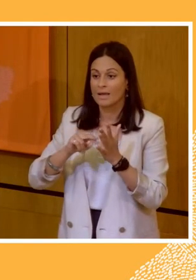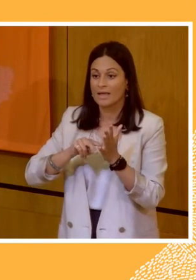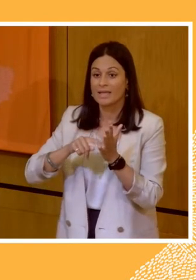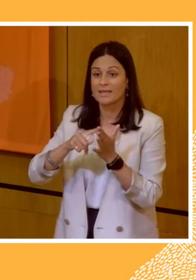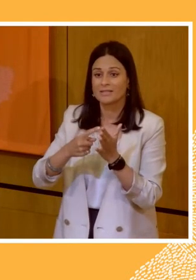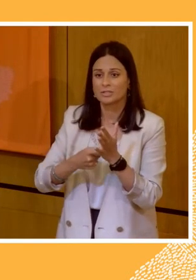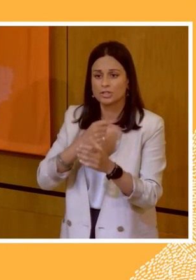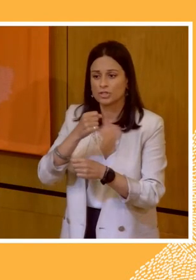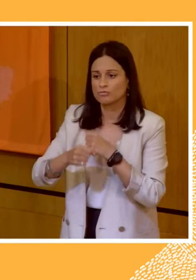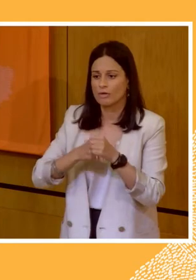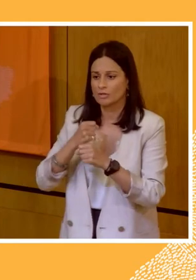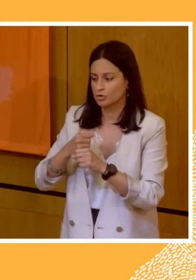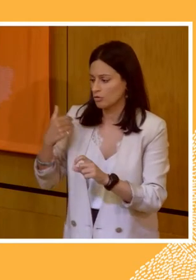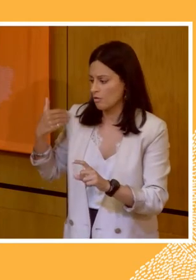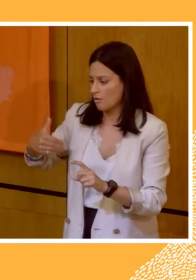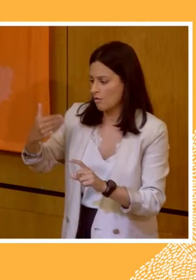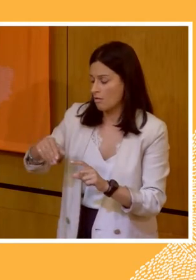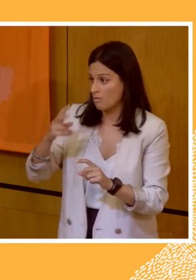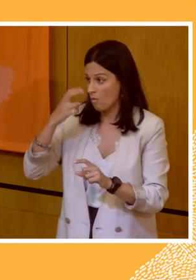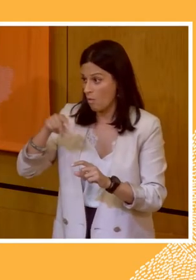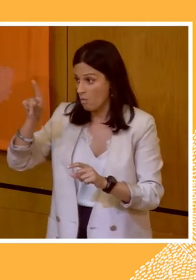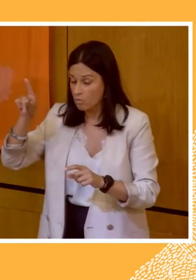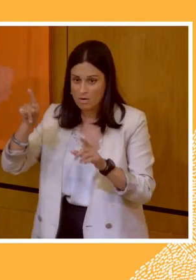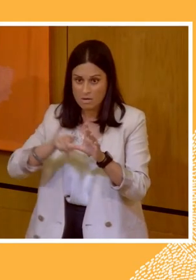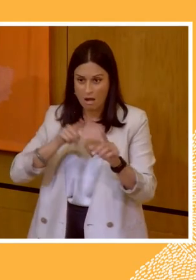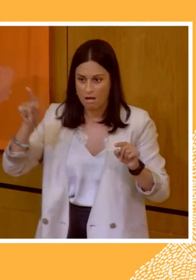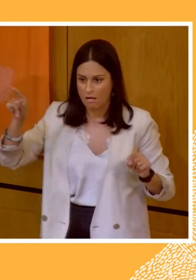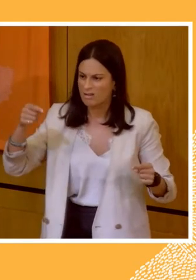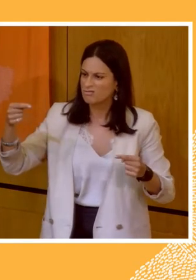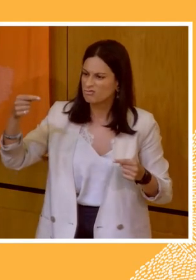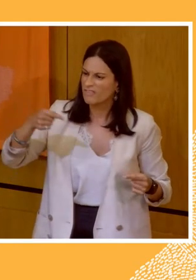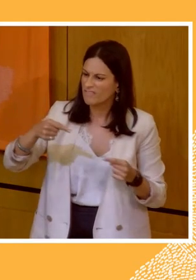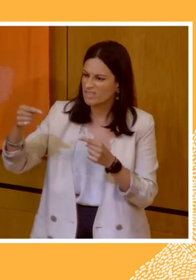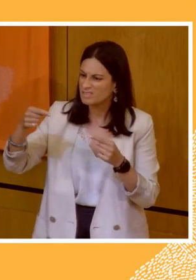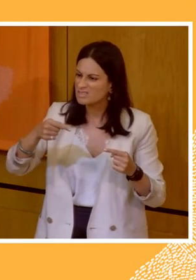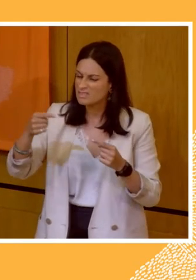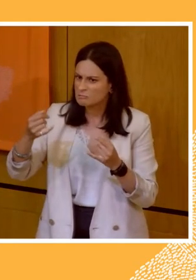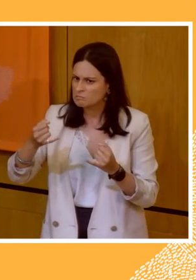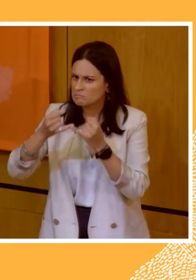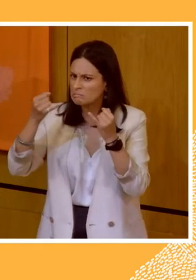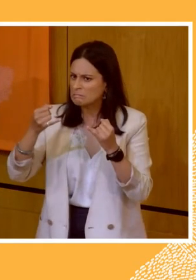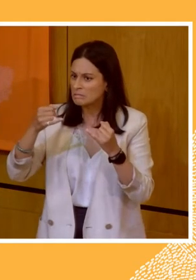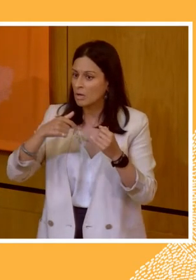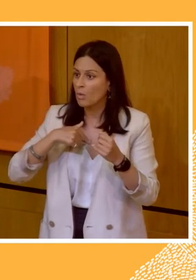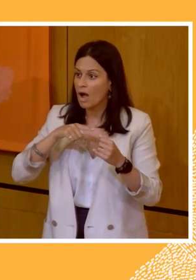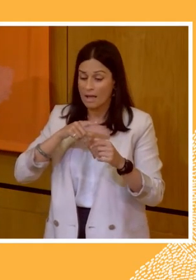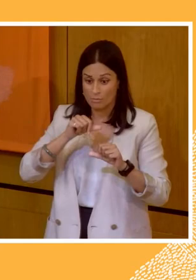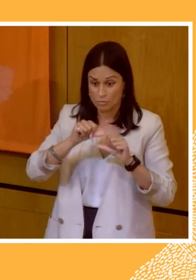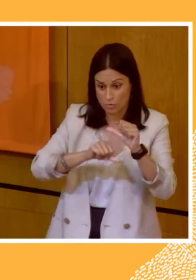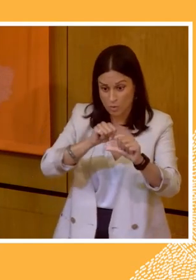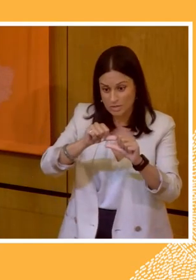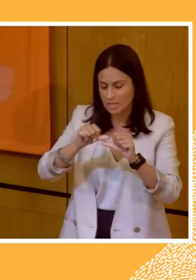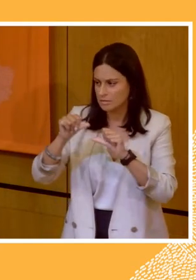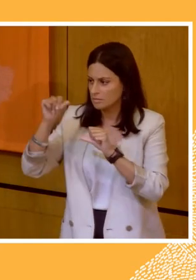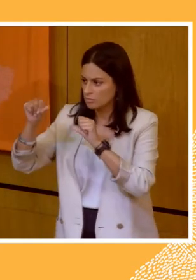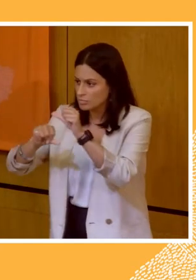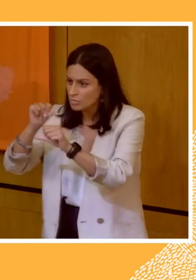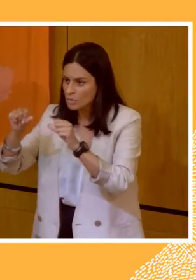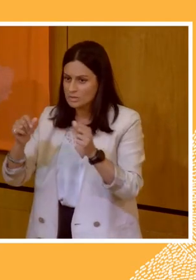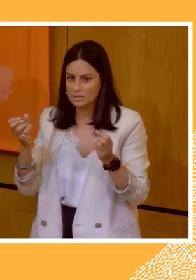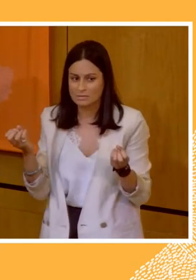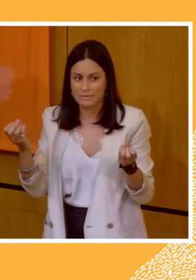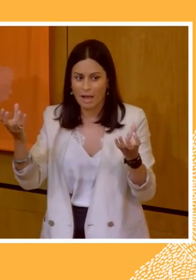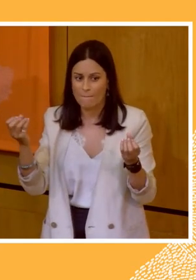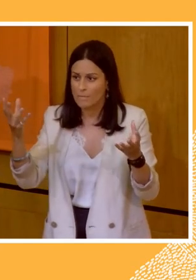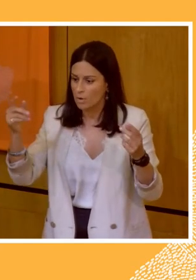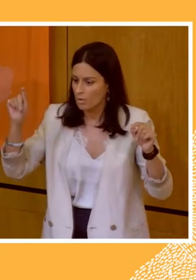rift between the old and the young. Through this, through both the process and the outputs, I think there have been more spaces